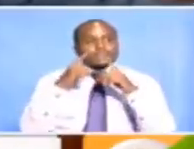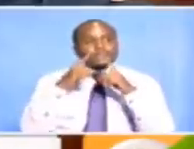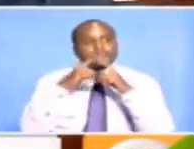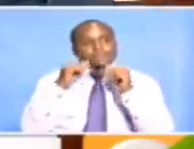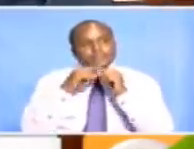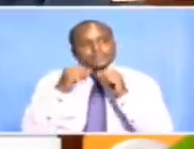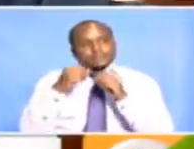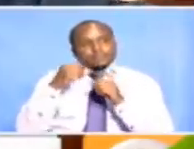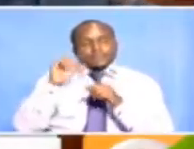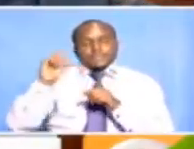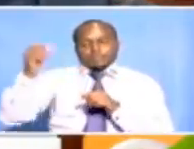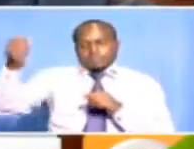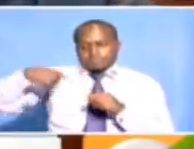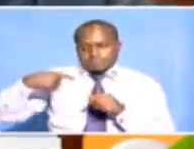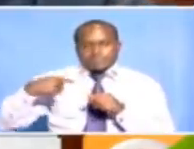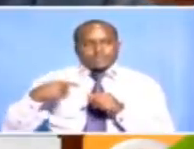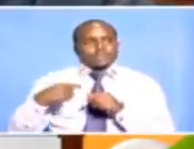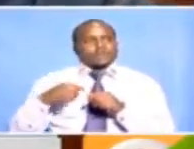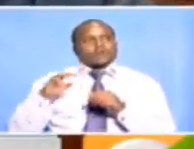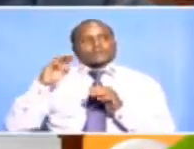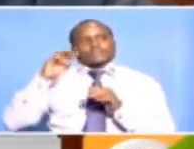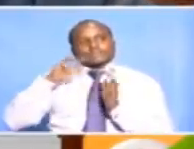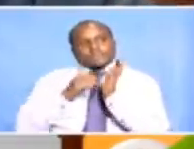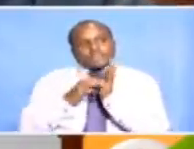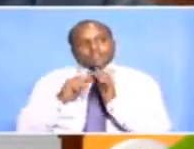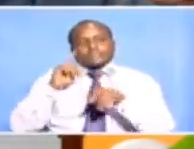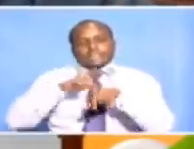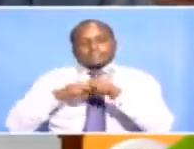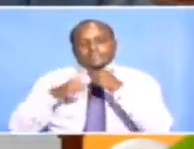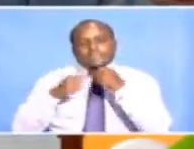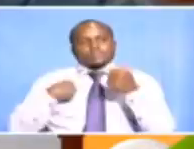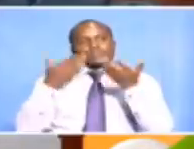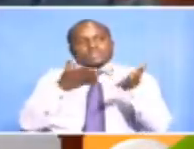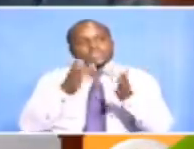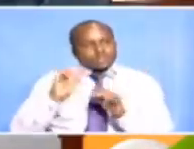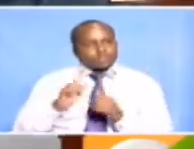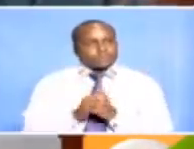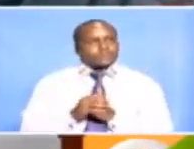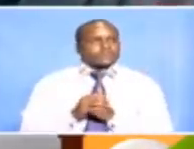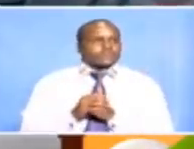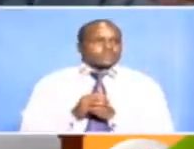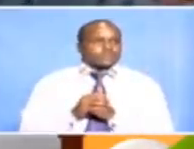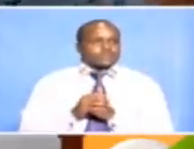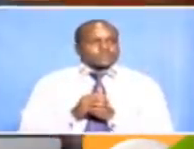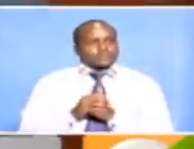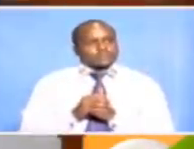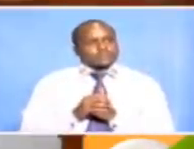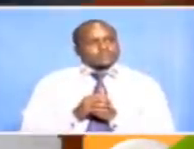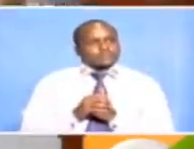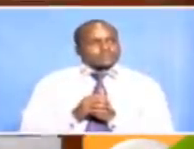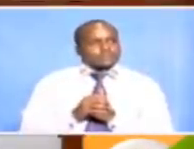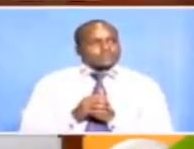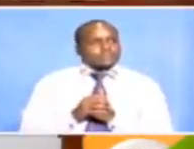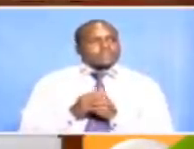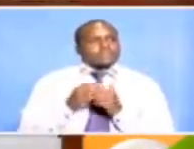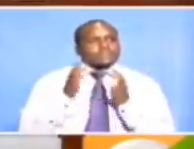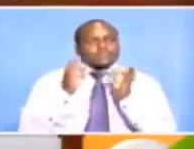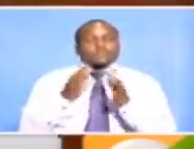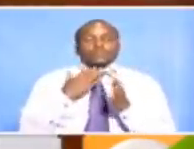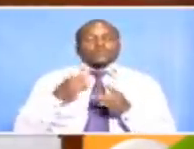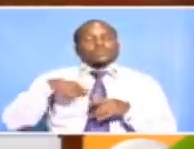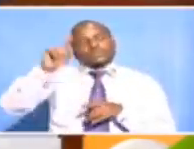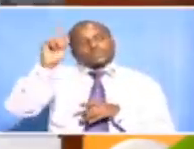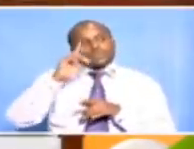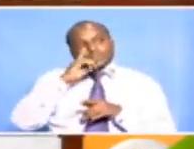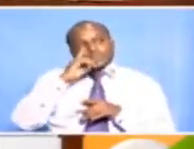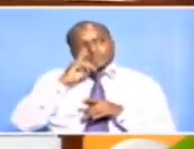Pumwani. Yeah? So I'll never leave Mua. That is my home. Mdu akataka aende kwao, Muranga aende Muranga, Nyeri aende Nyeri, Kisumu